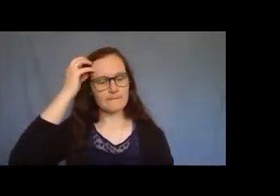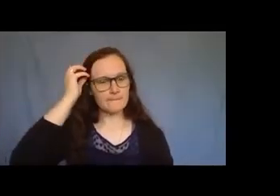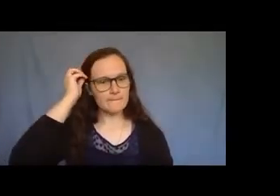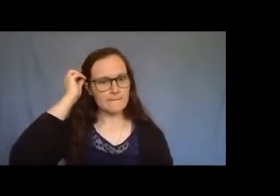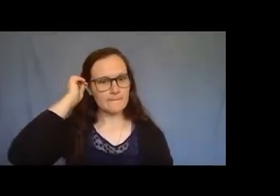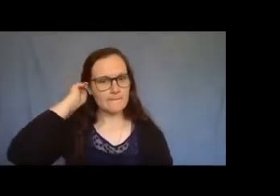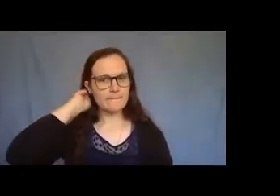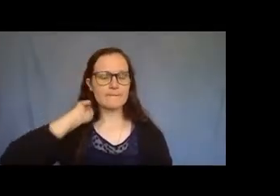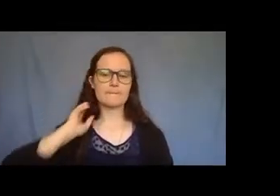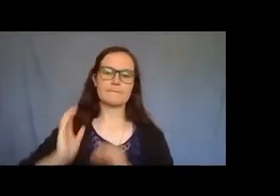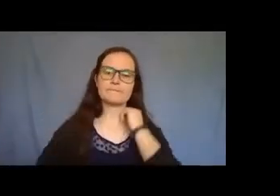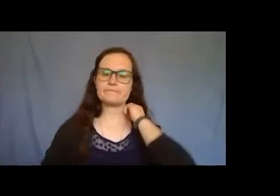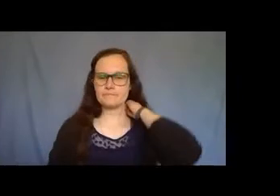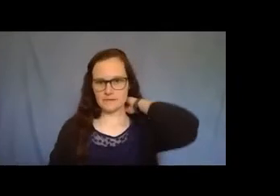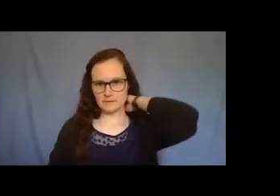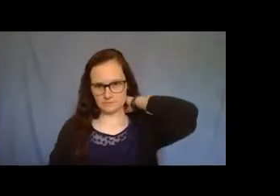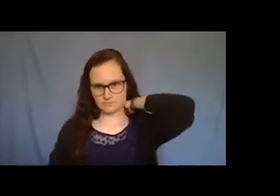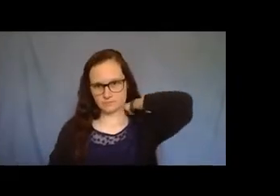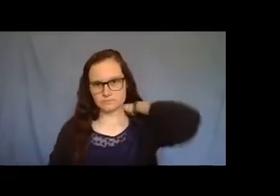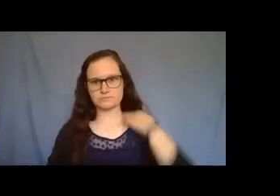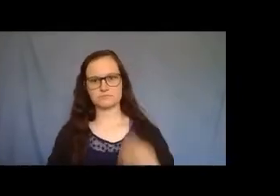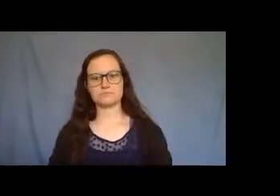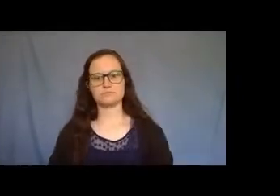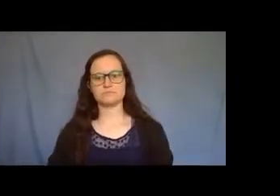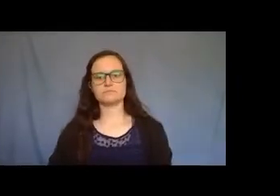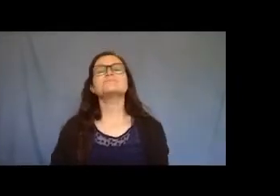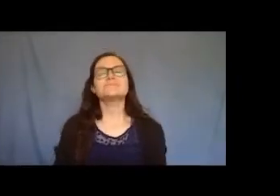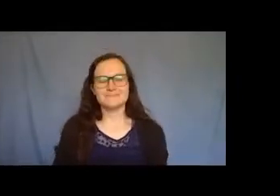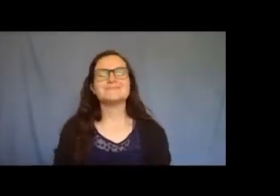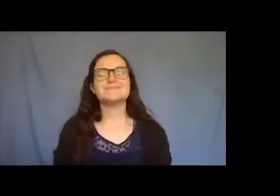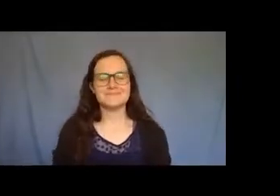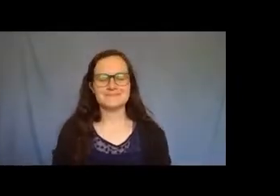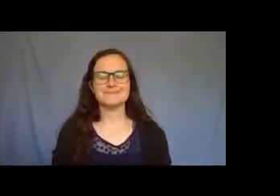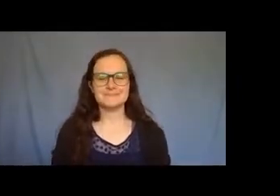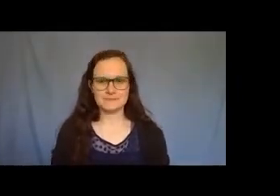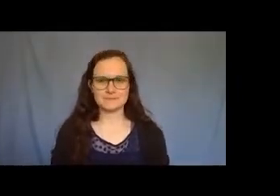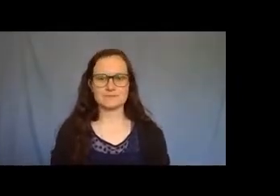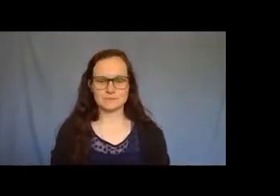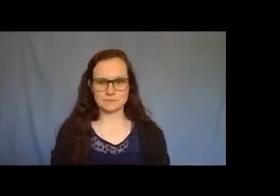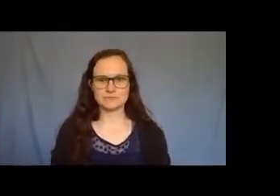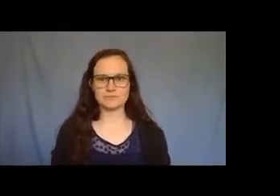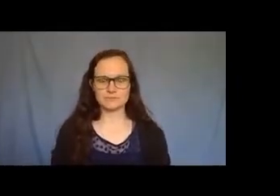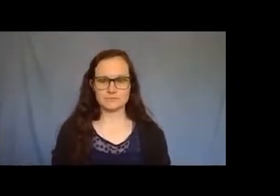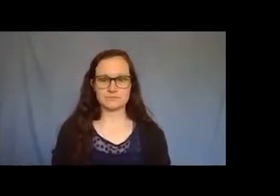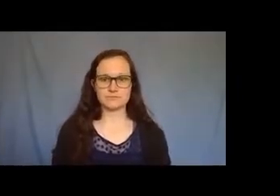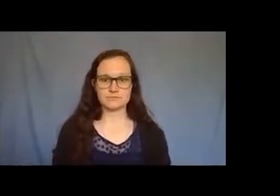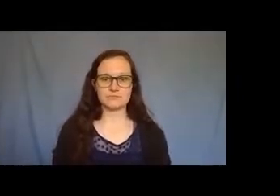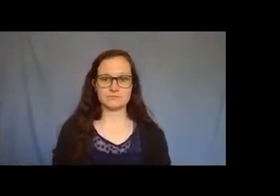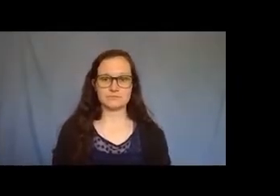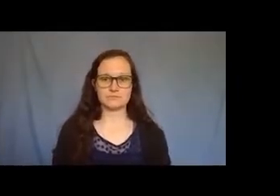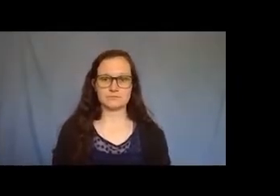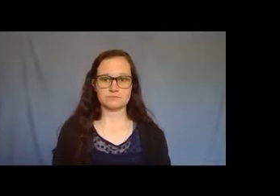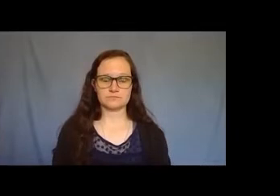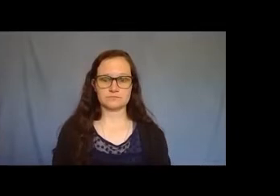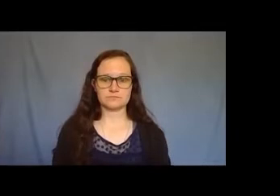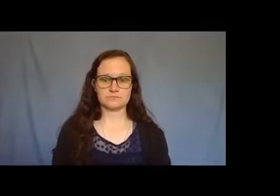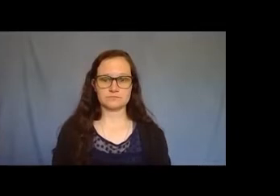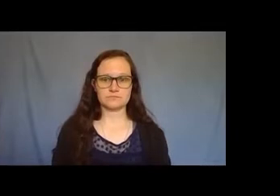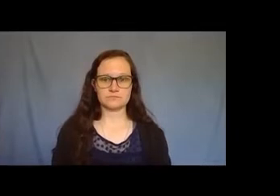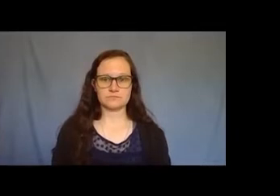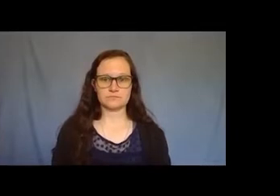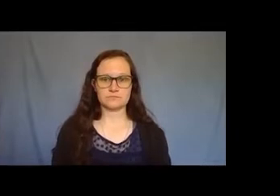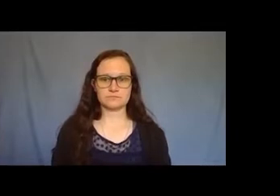ecological risk assessment results do show high lead values that are in the floodplain of the Animas River and the Bonita Peak Mining